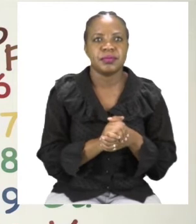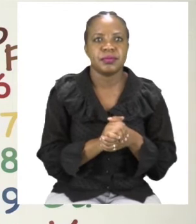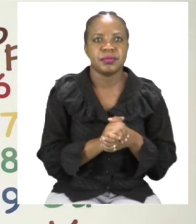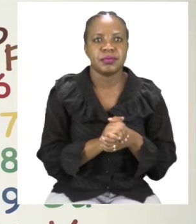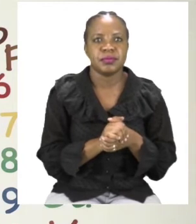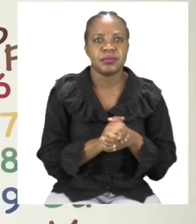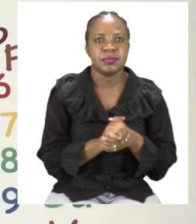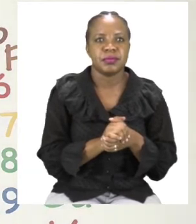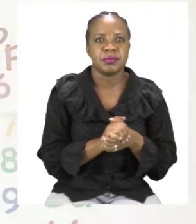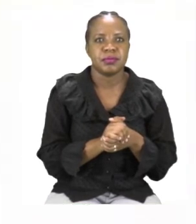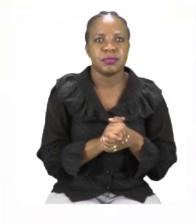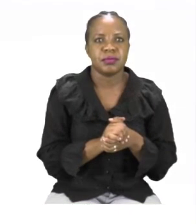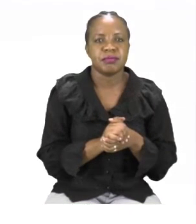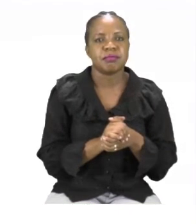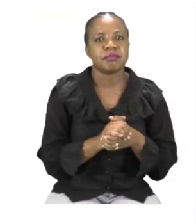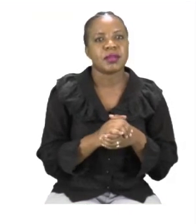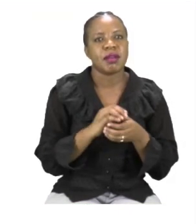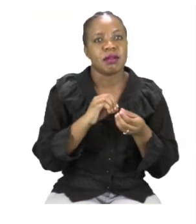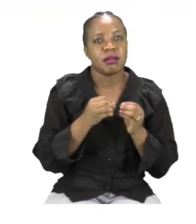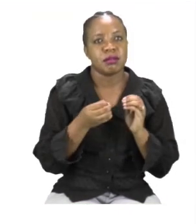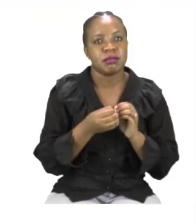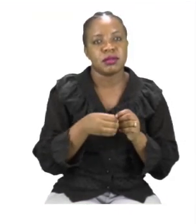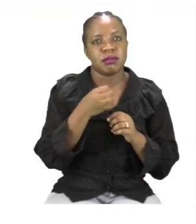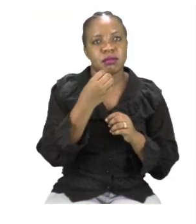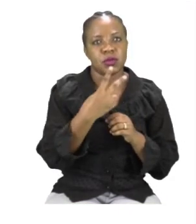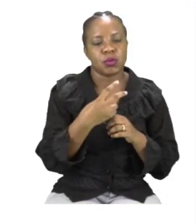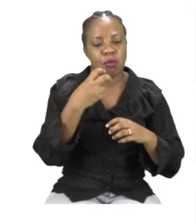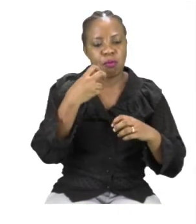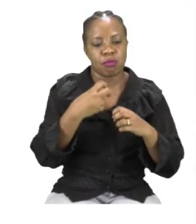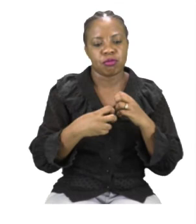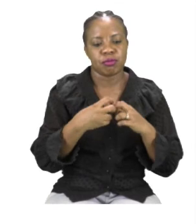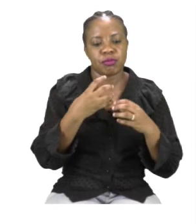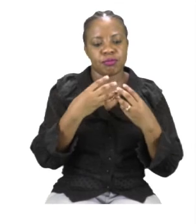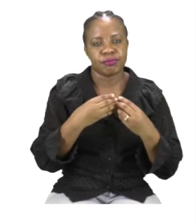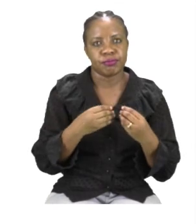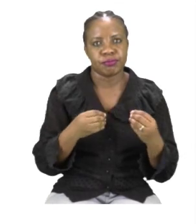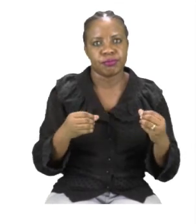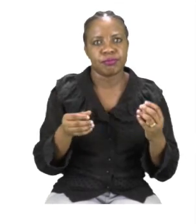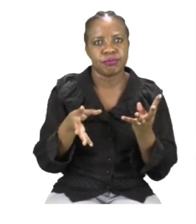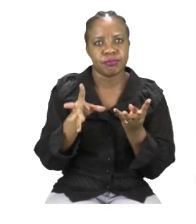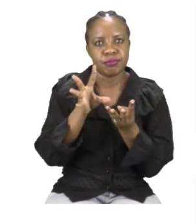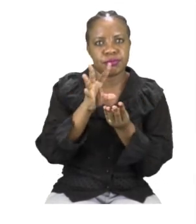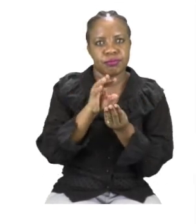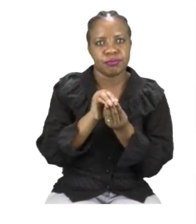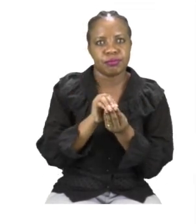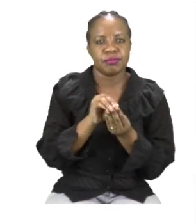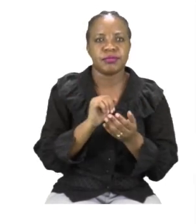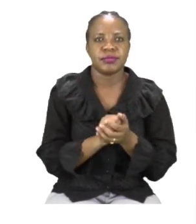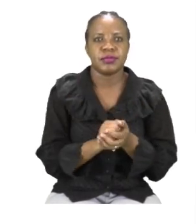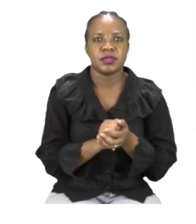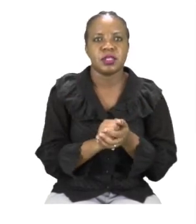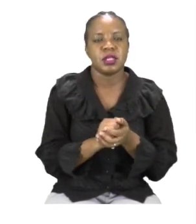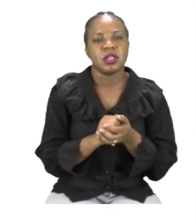talking about problem-solving sums. Now we are going to do B for number 2.